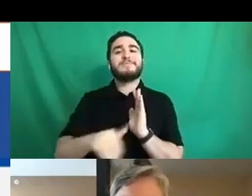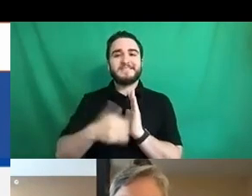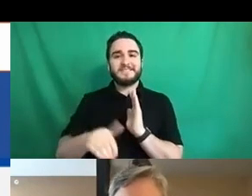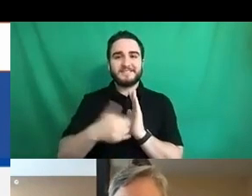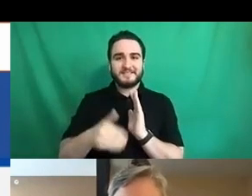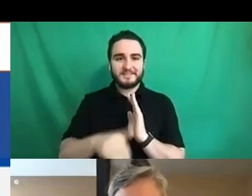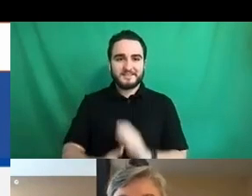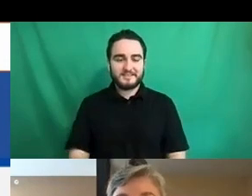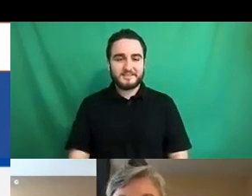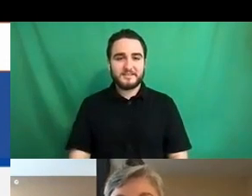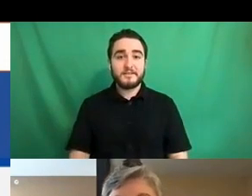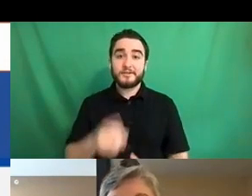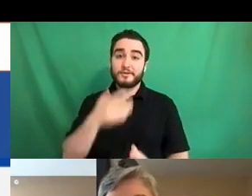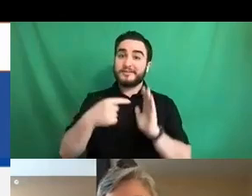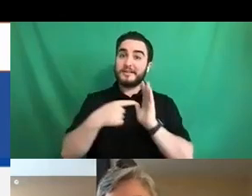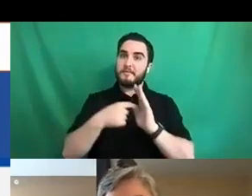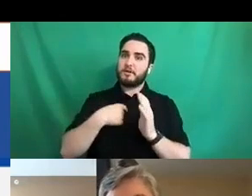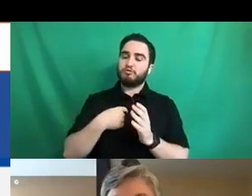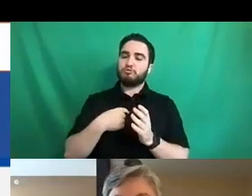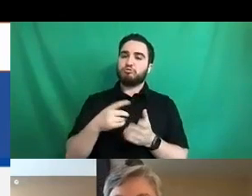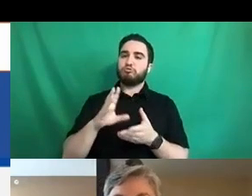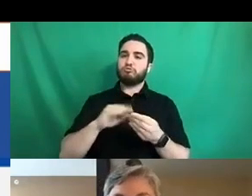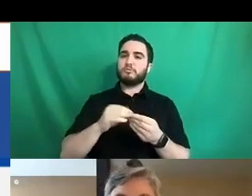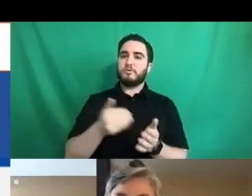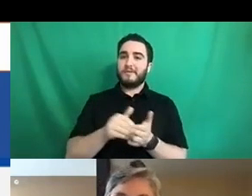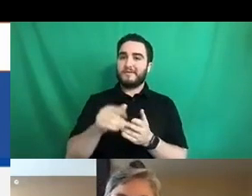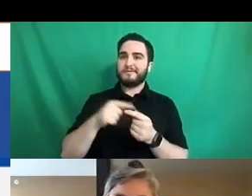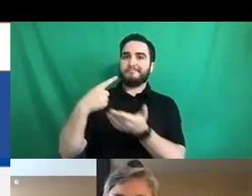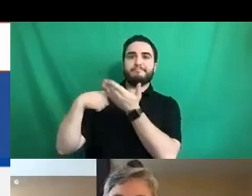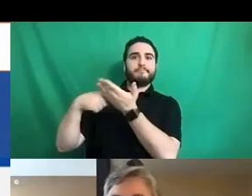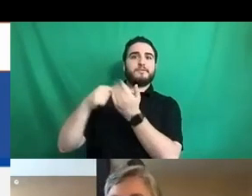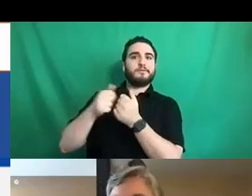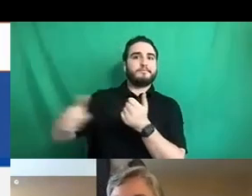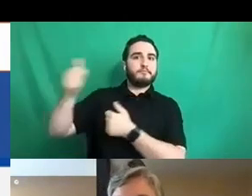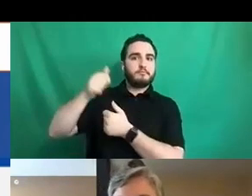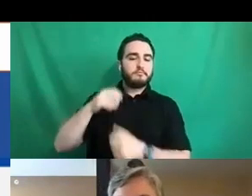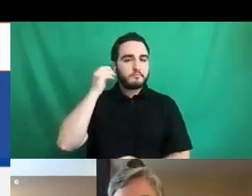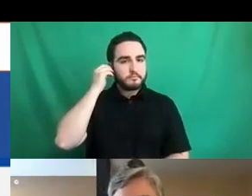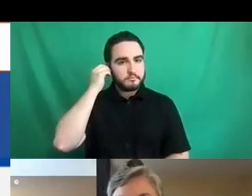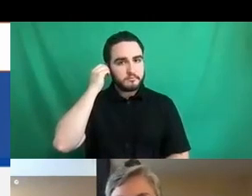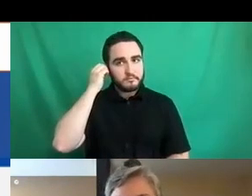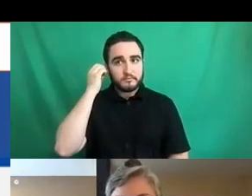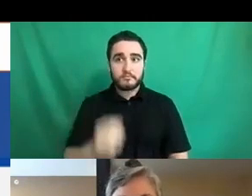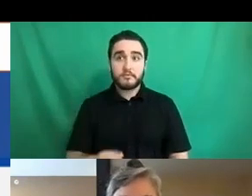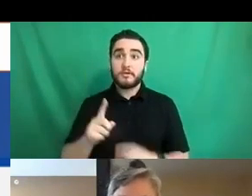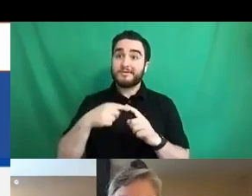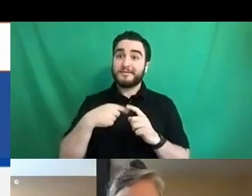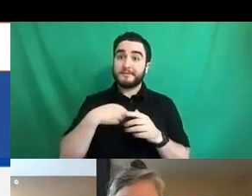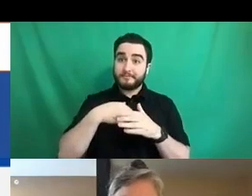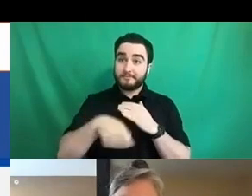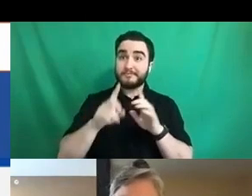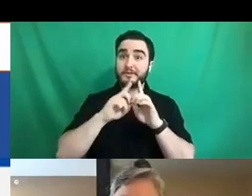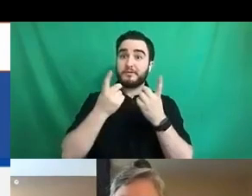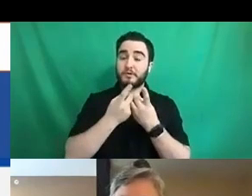good example of that, and one I use a lot when I'm talking to an employer, when we're going to go to a department, and we're going